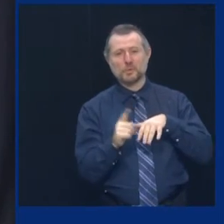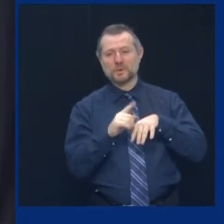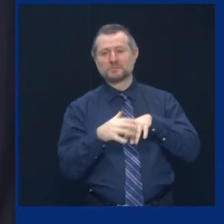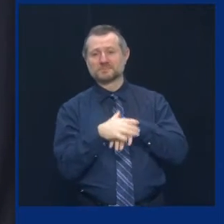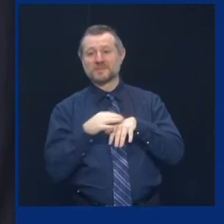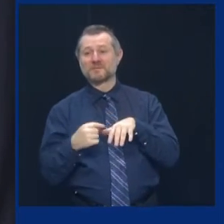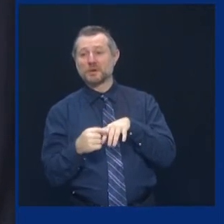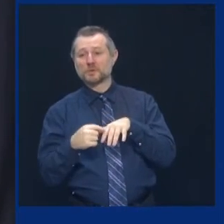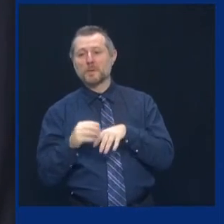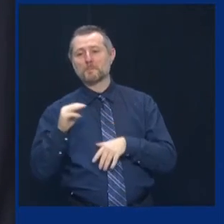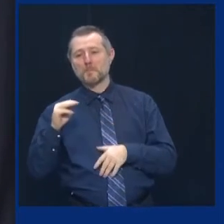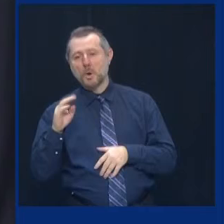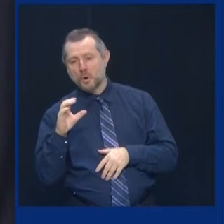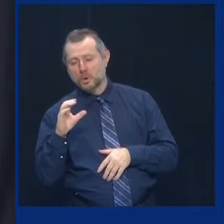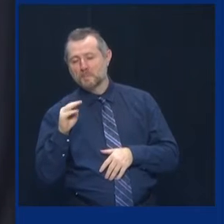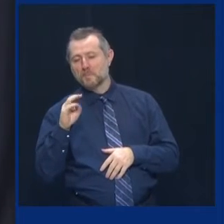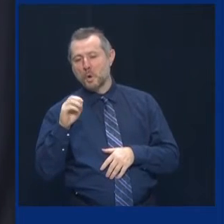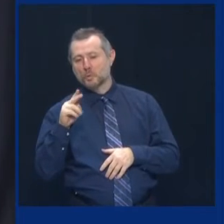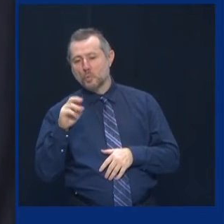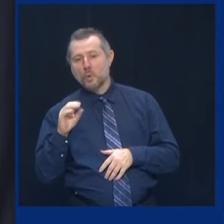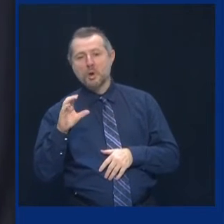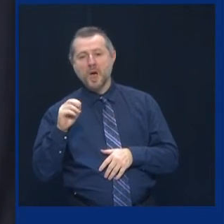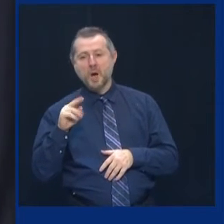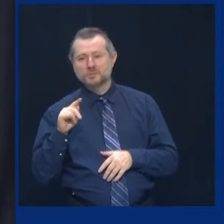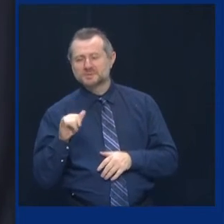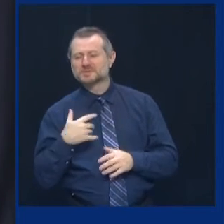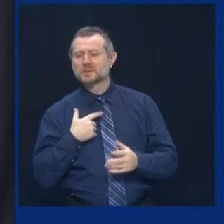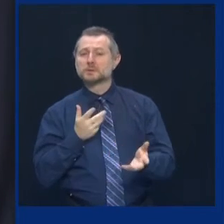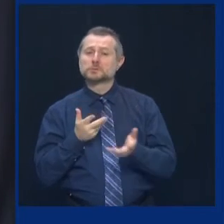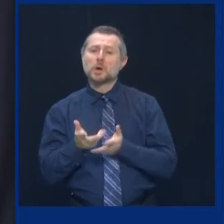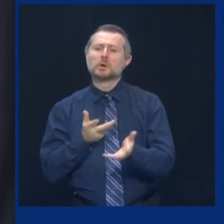et cetera, about hospitals.